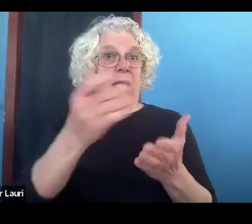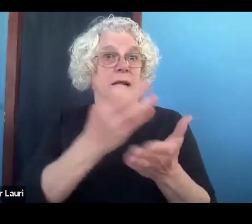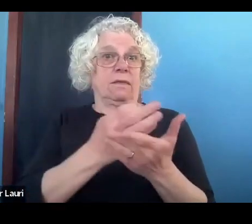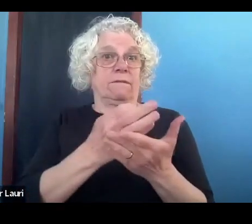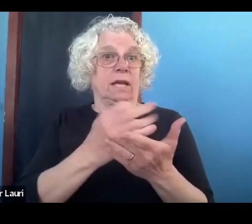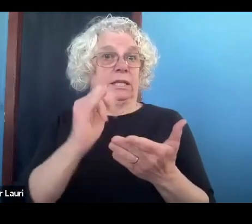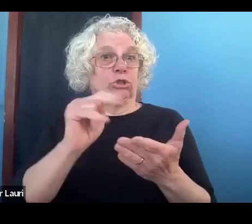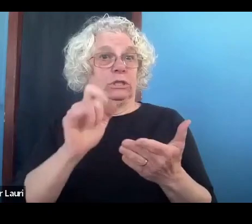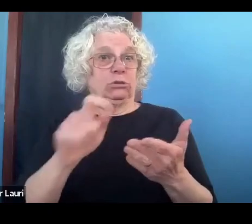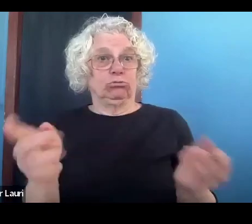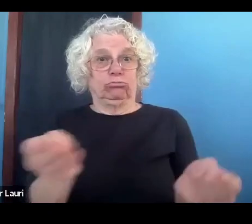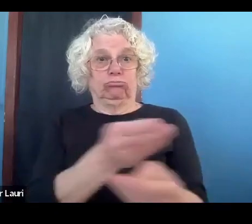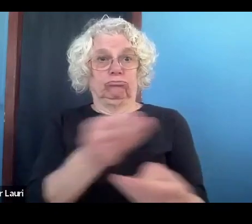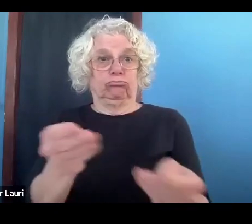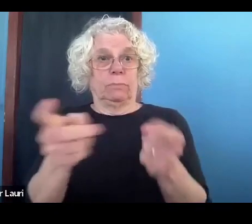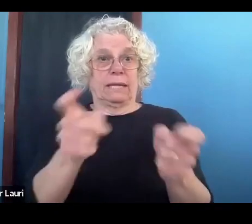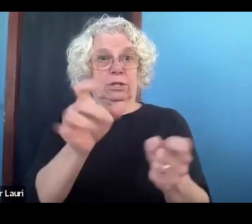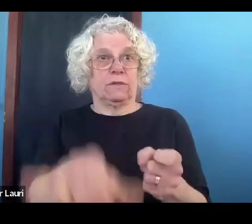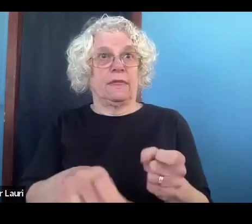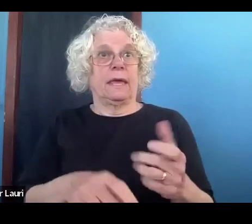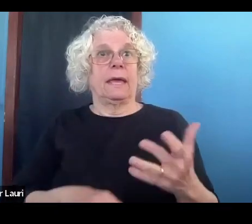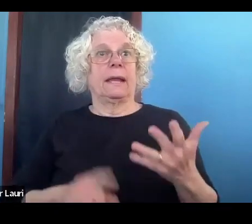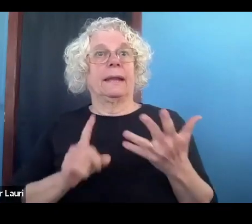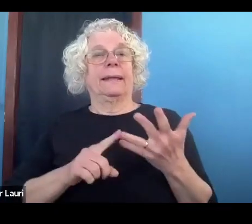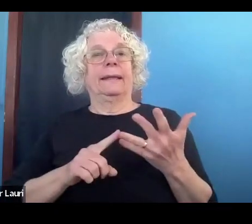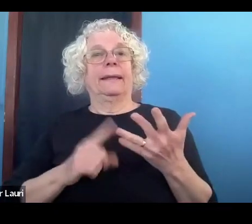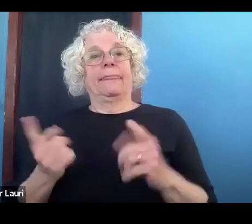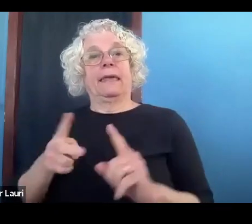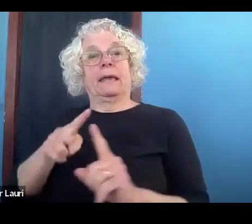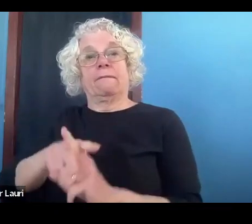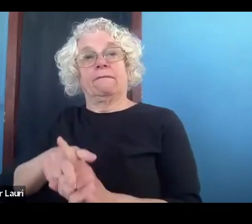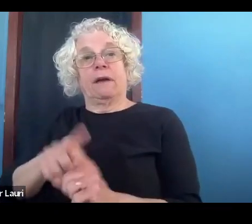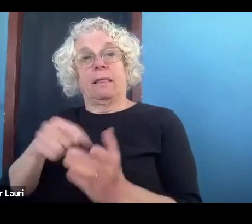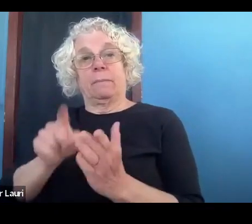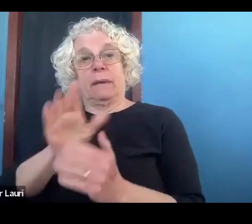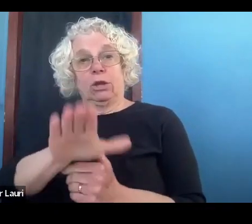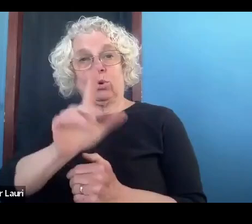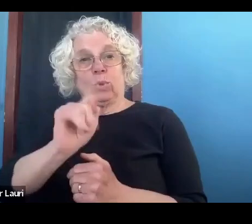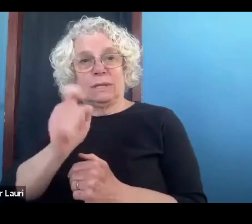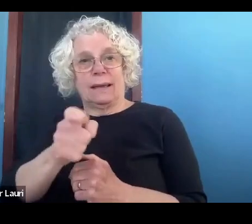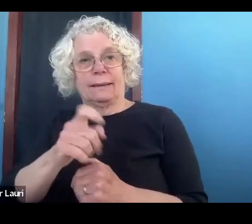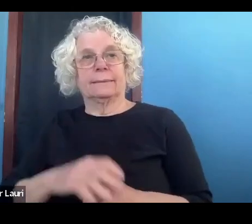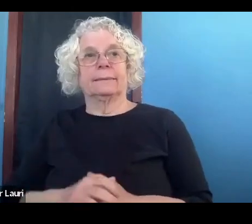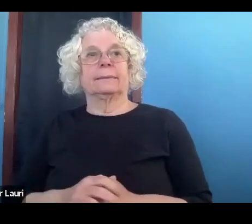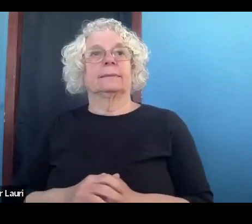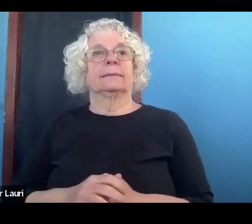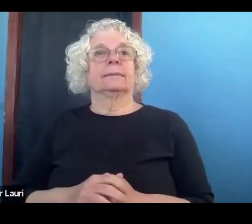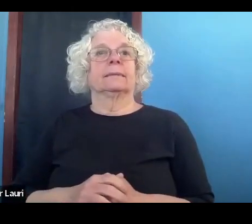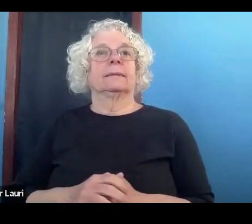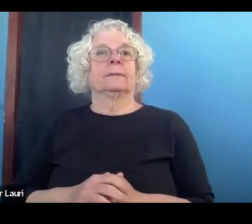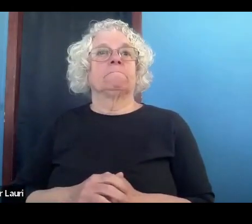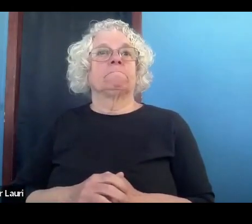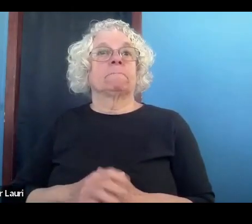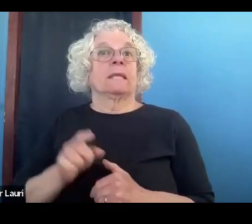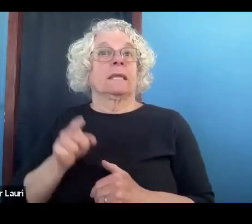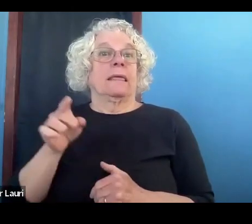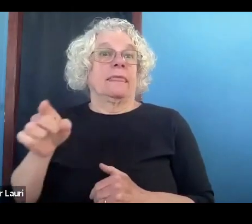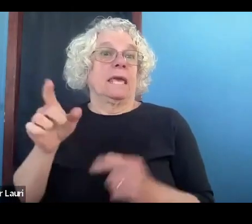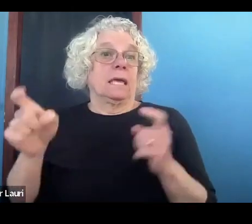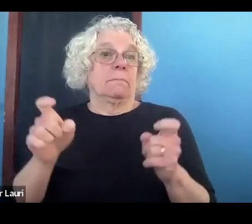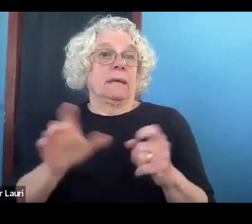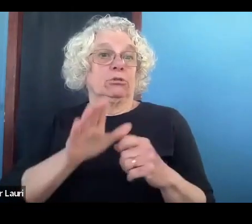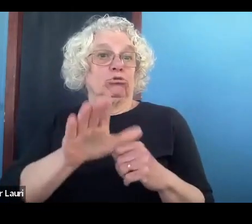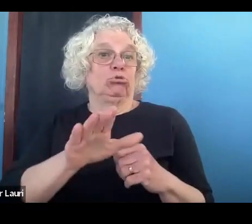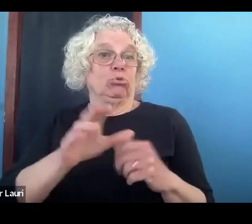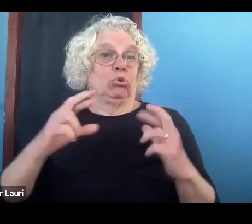financial institutions. To file and pay a person's taxes. Also to manage